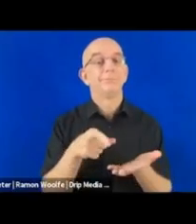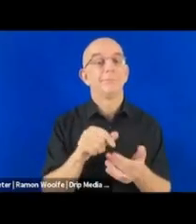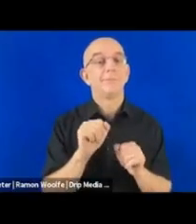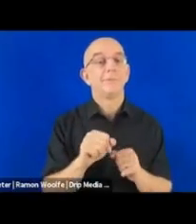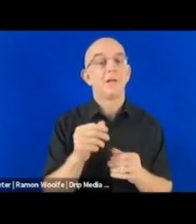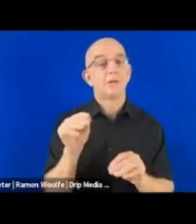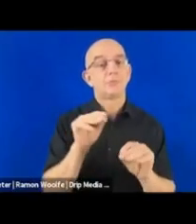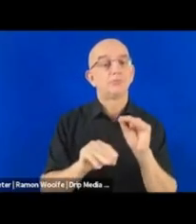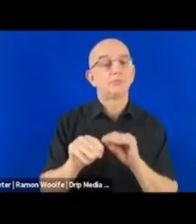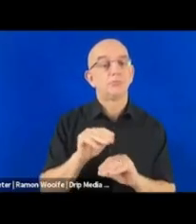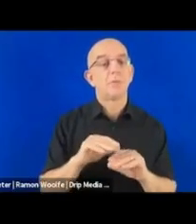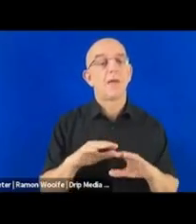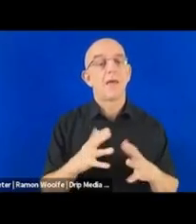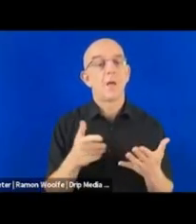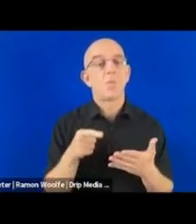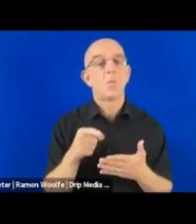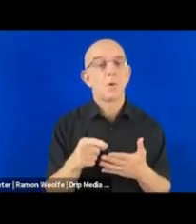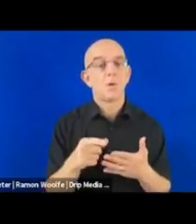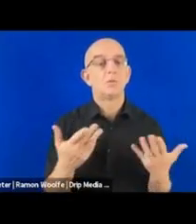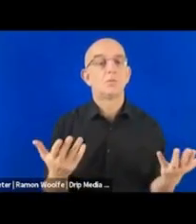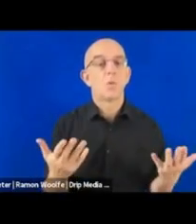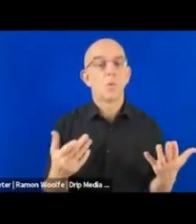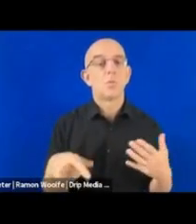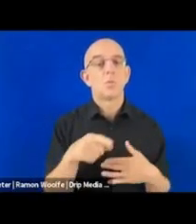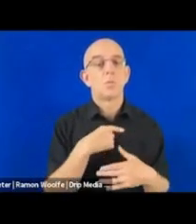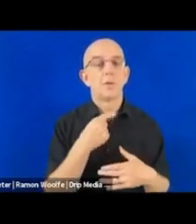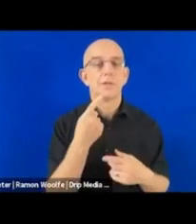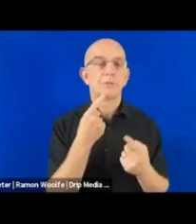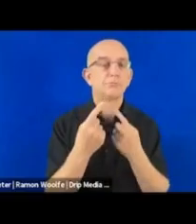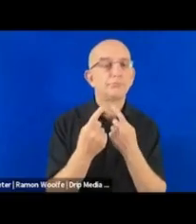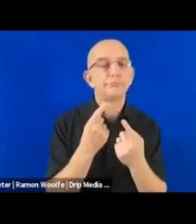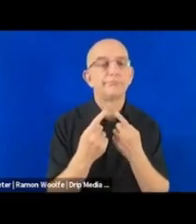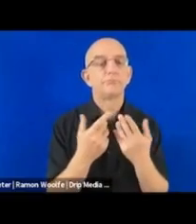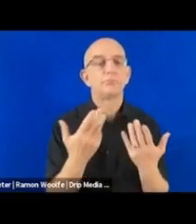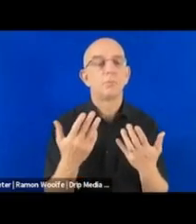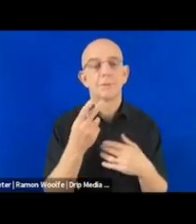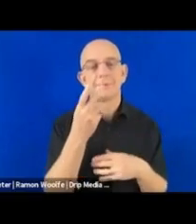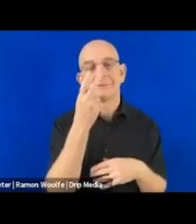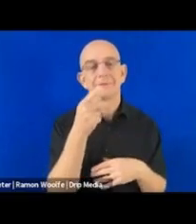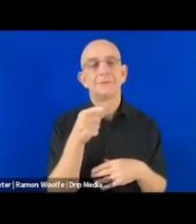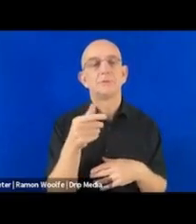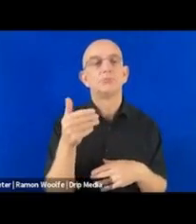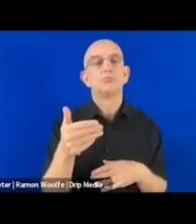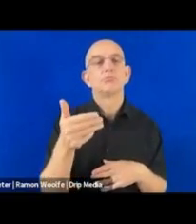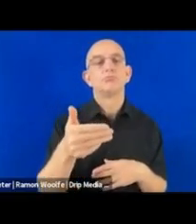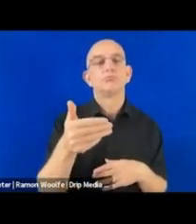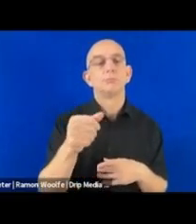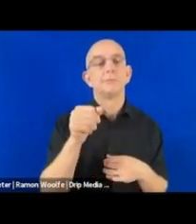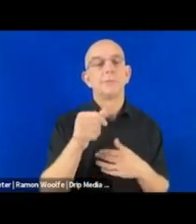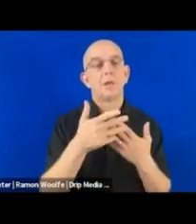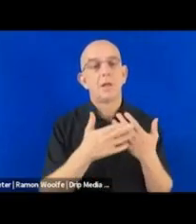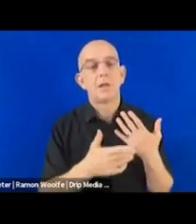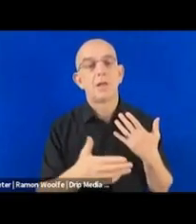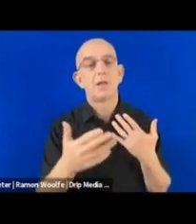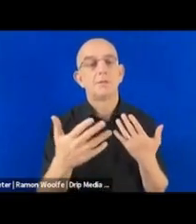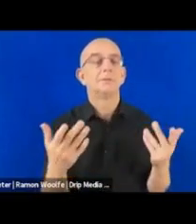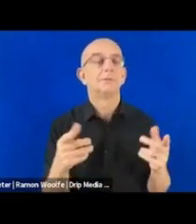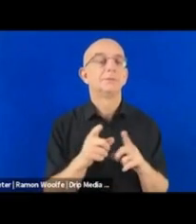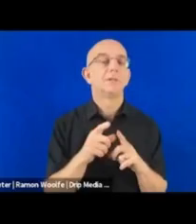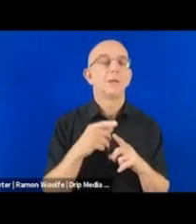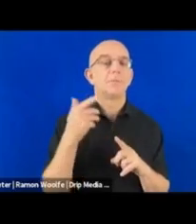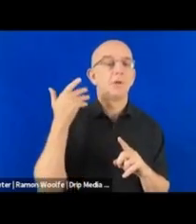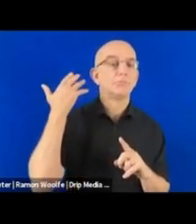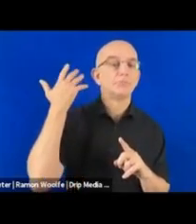basically institutionalize transform into our curriculum. So a number of things have already happened. So the first one is there was a training of